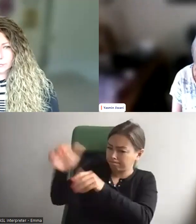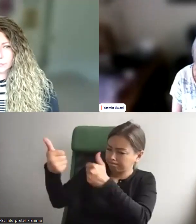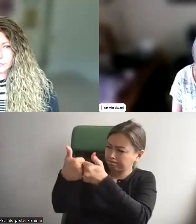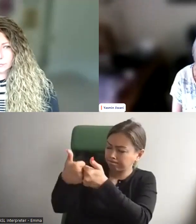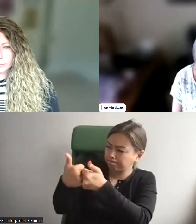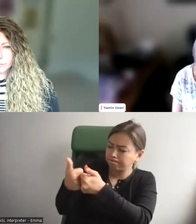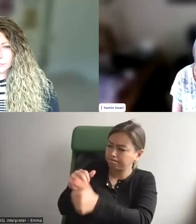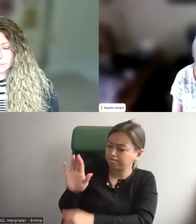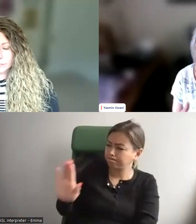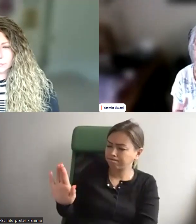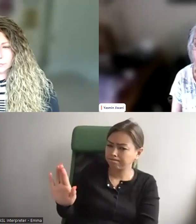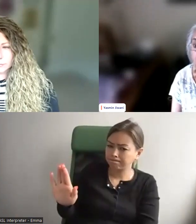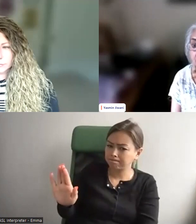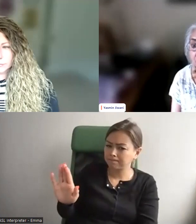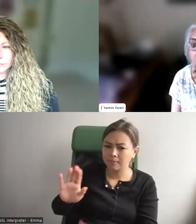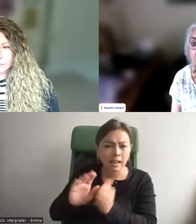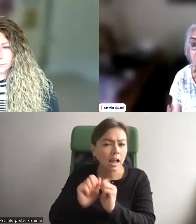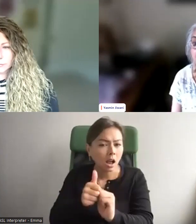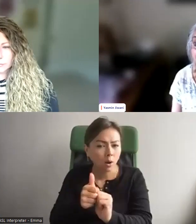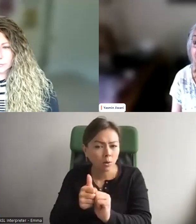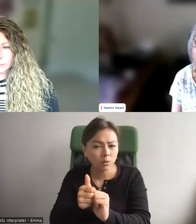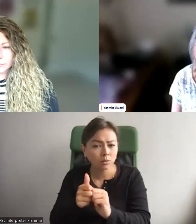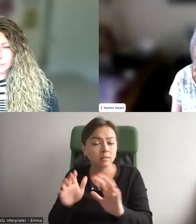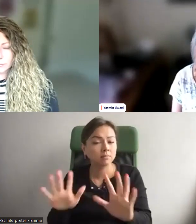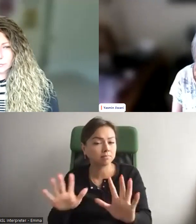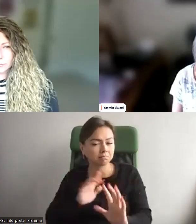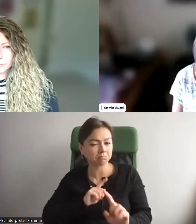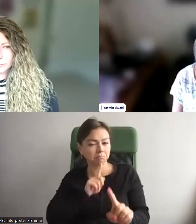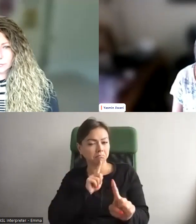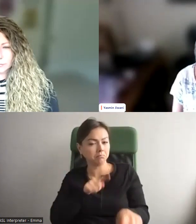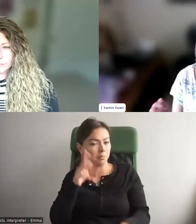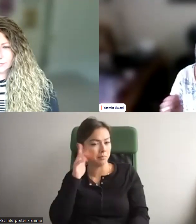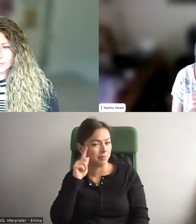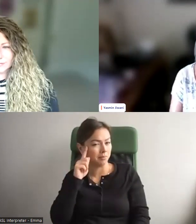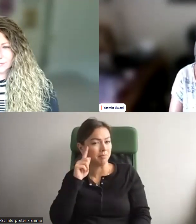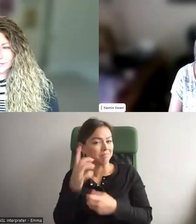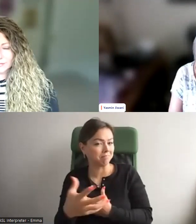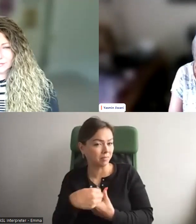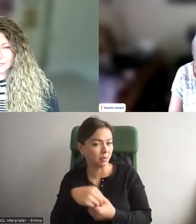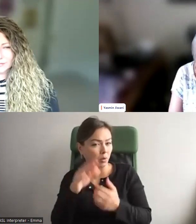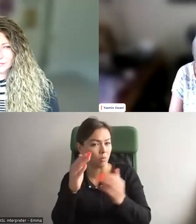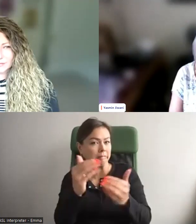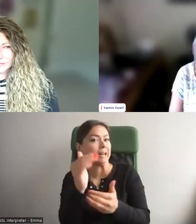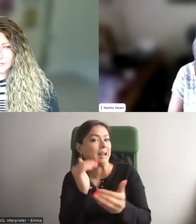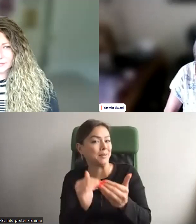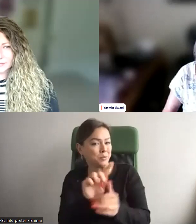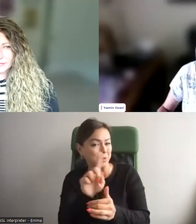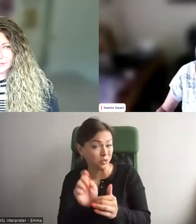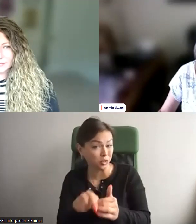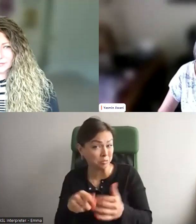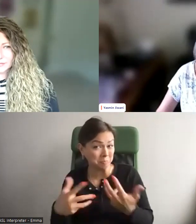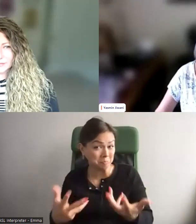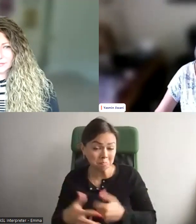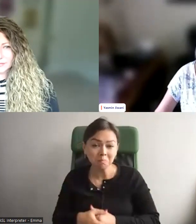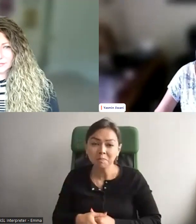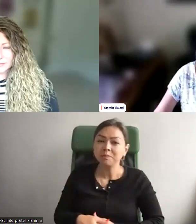do we begin to do that? So I'll leave it to that because I think that's part of your second question. Yes, thank you. And